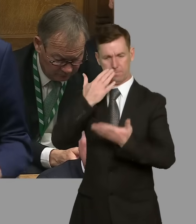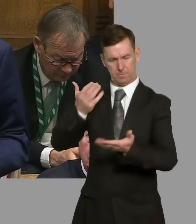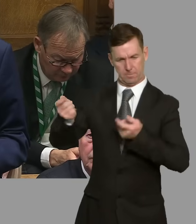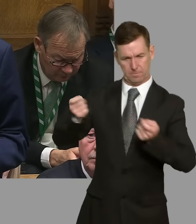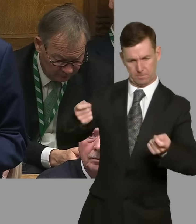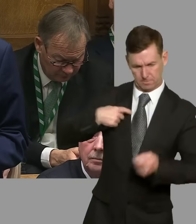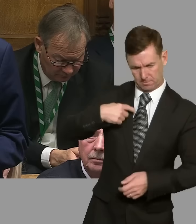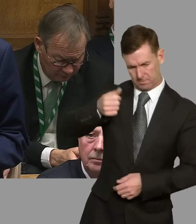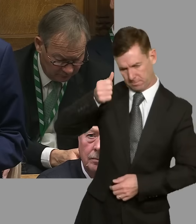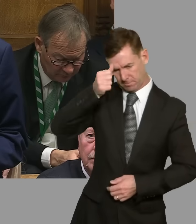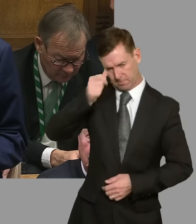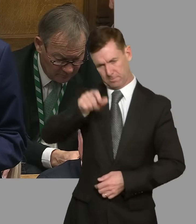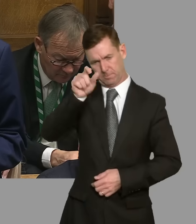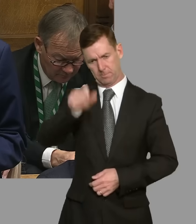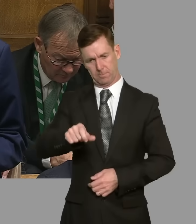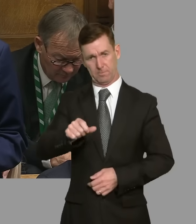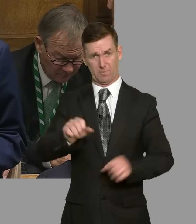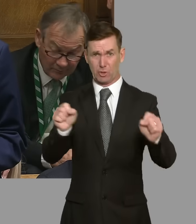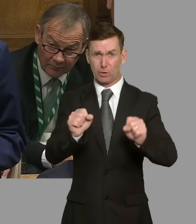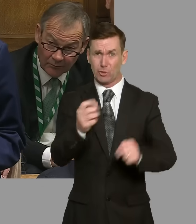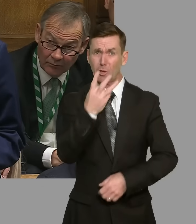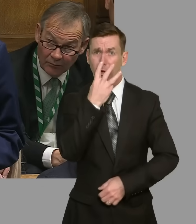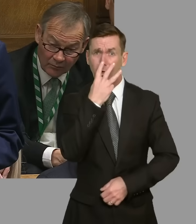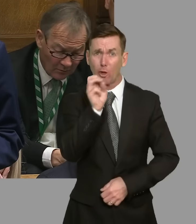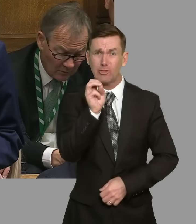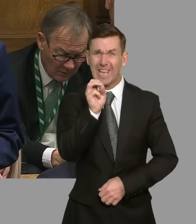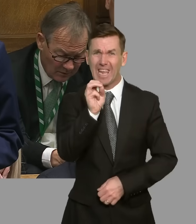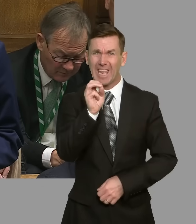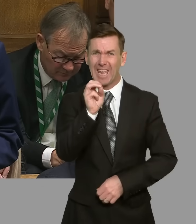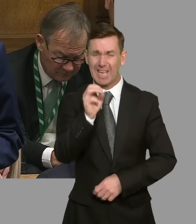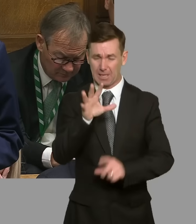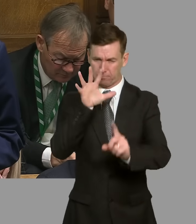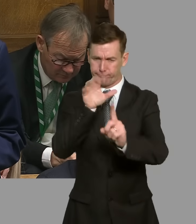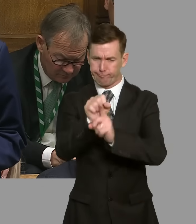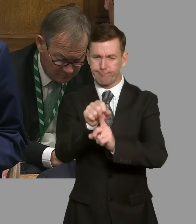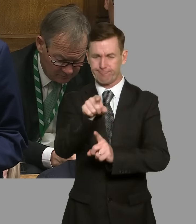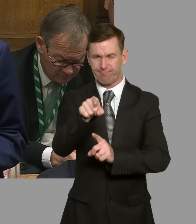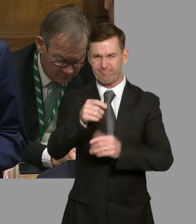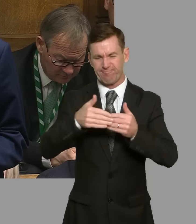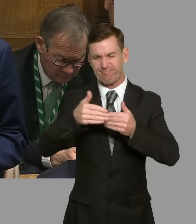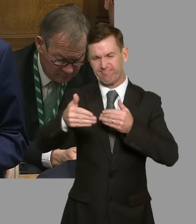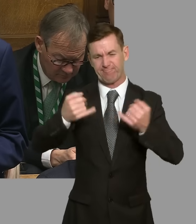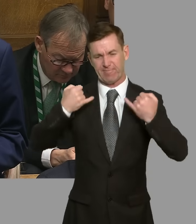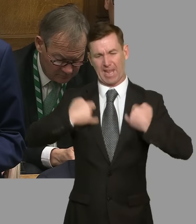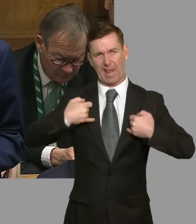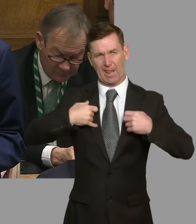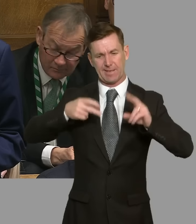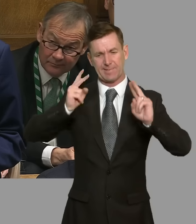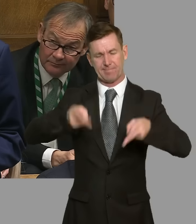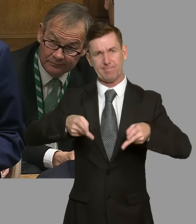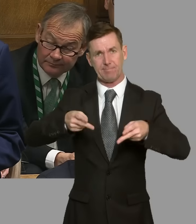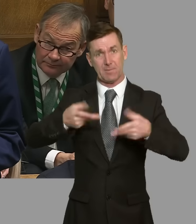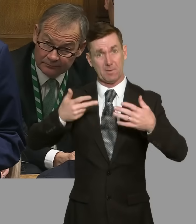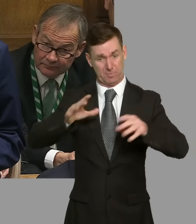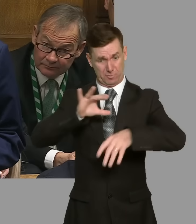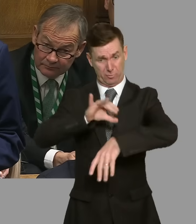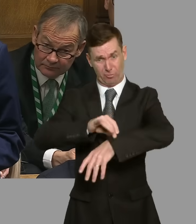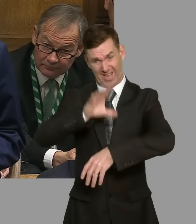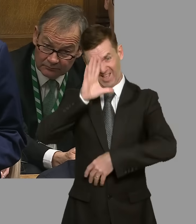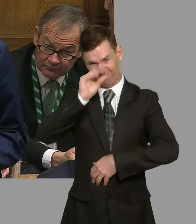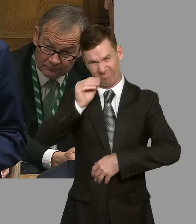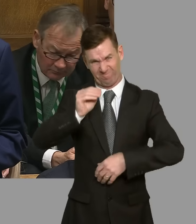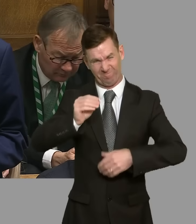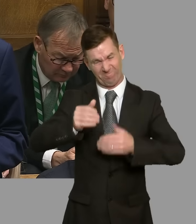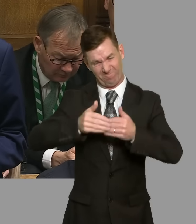terminal illness. She has been told she has a very short time to live. Because of her condition, she was given a retirement